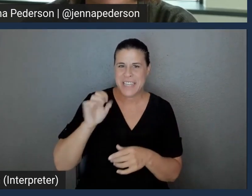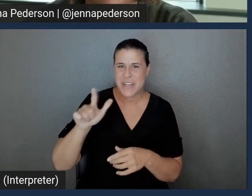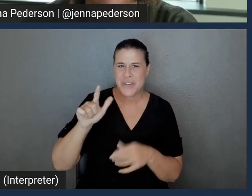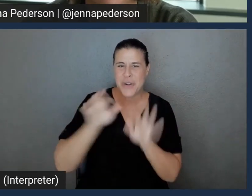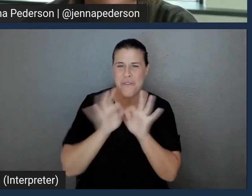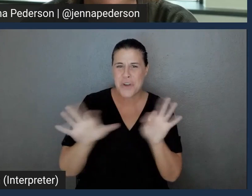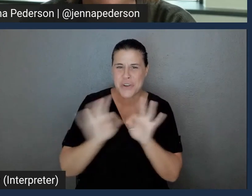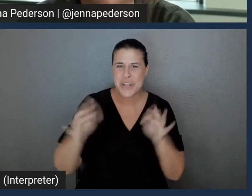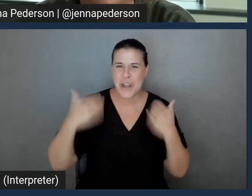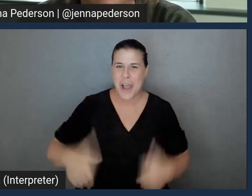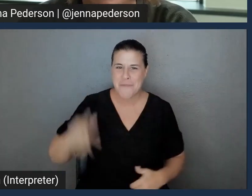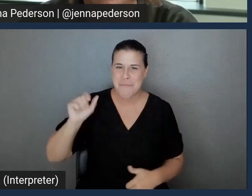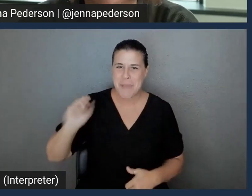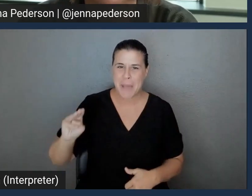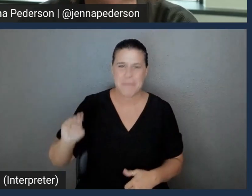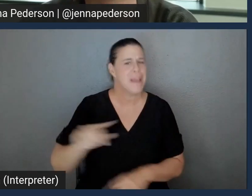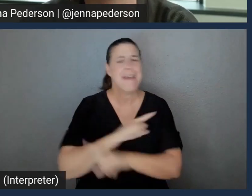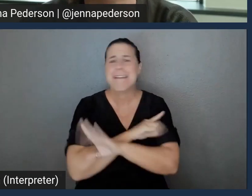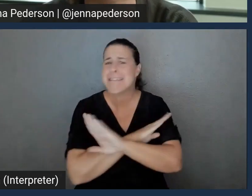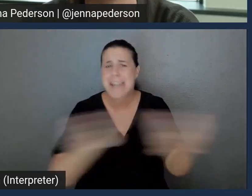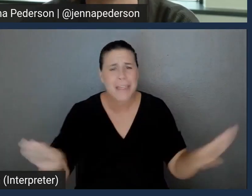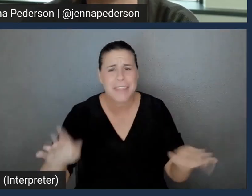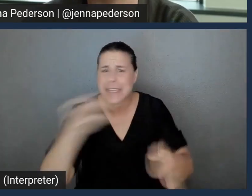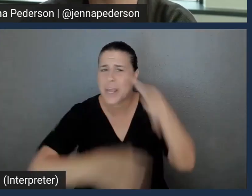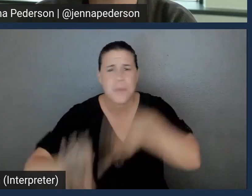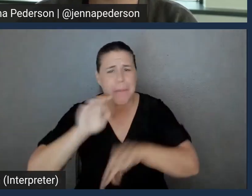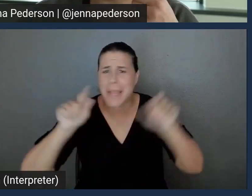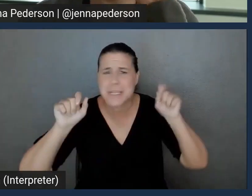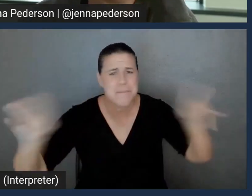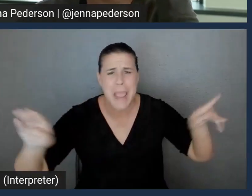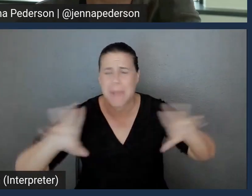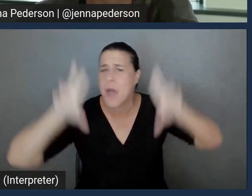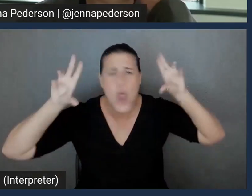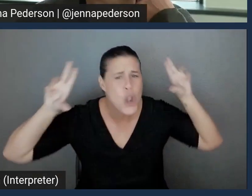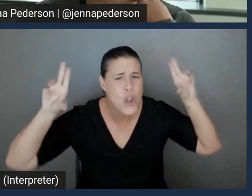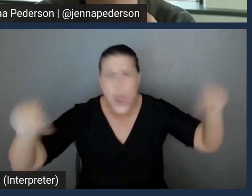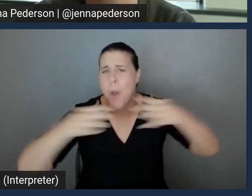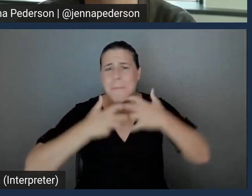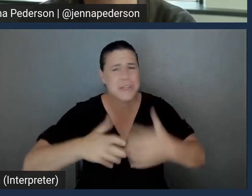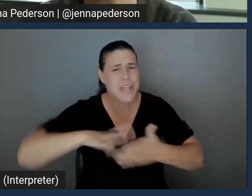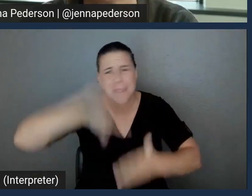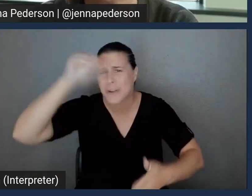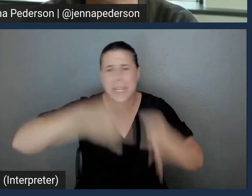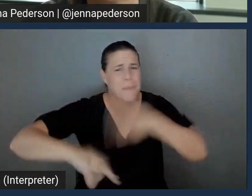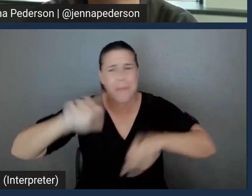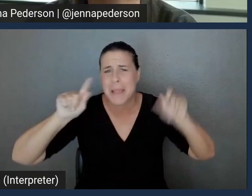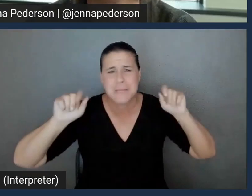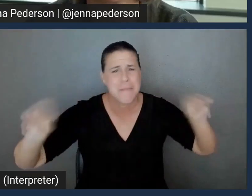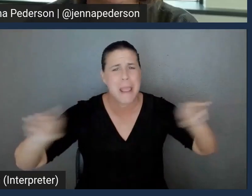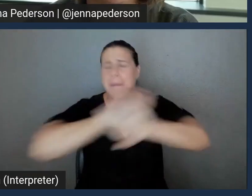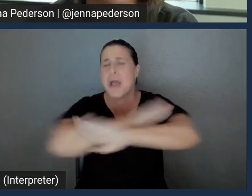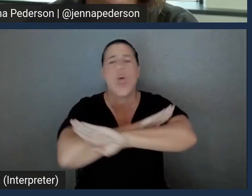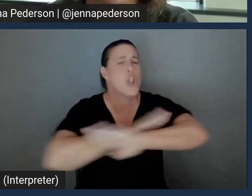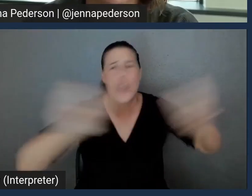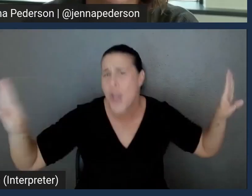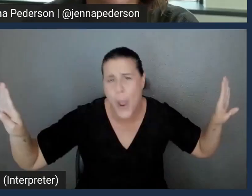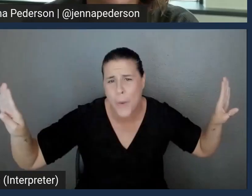Nothing digital can replace Pam. No, no machine learning can replace Pam. So yeah, but